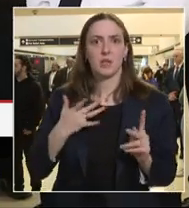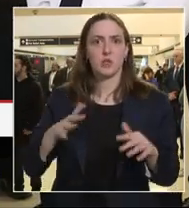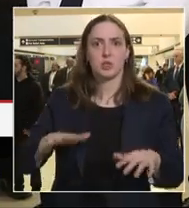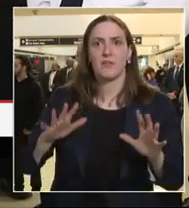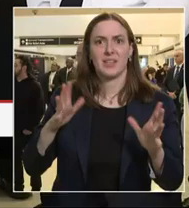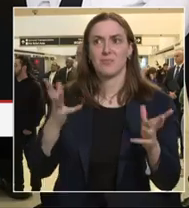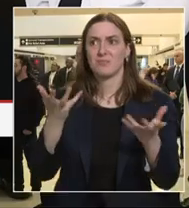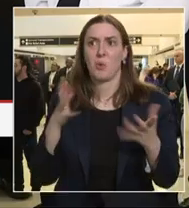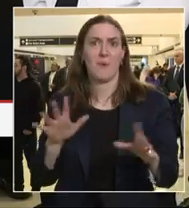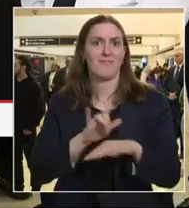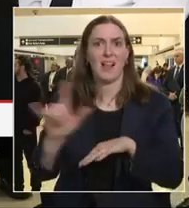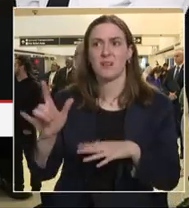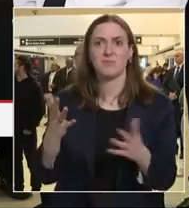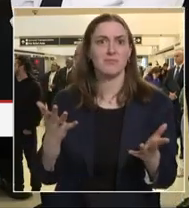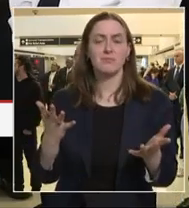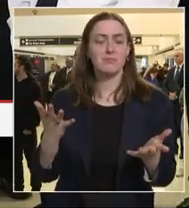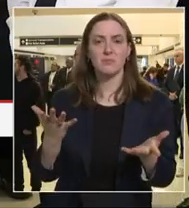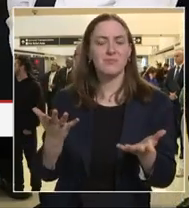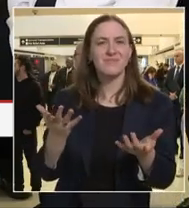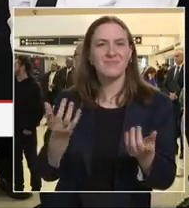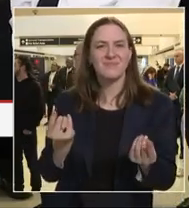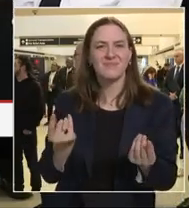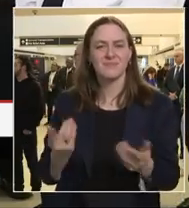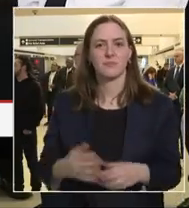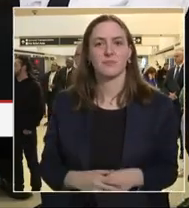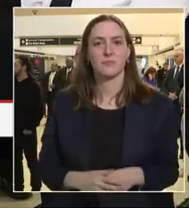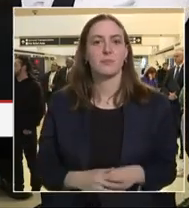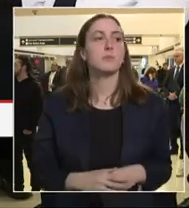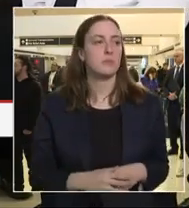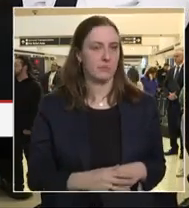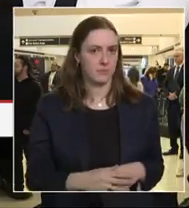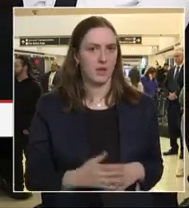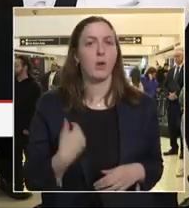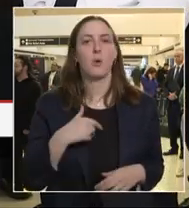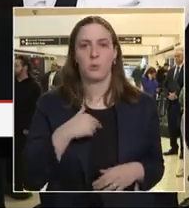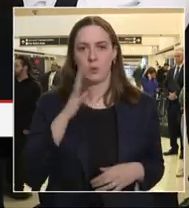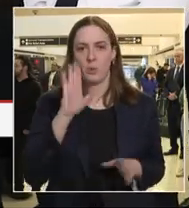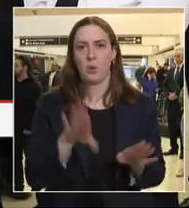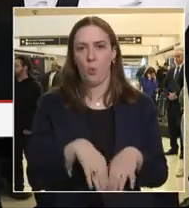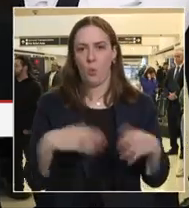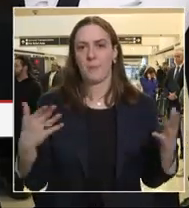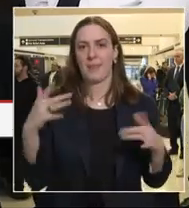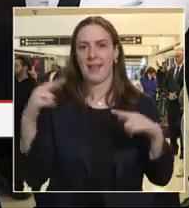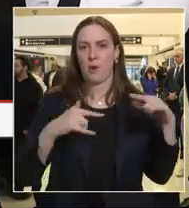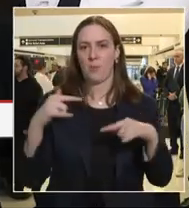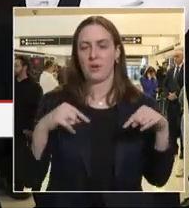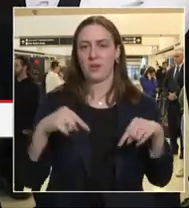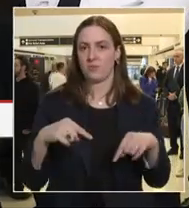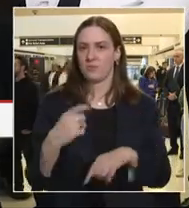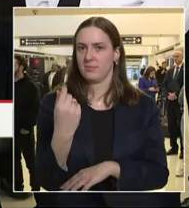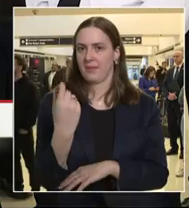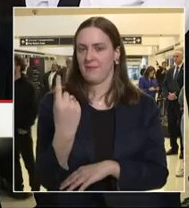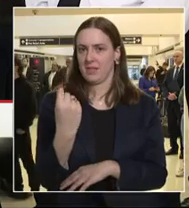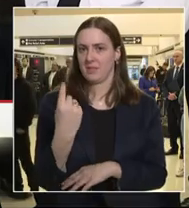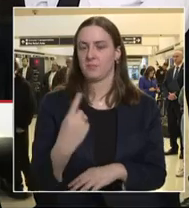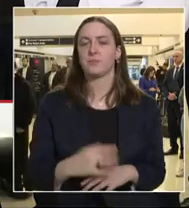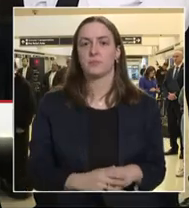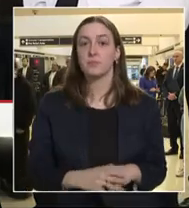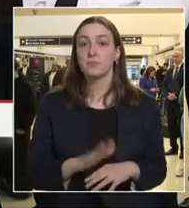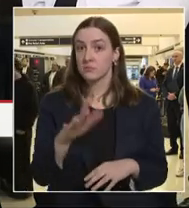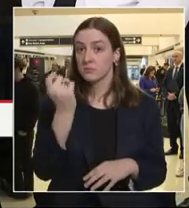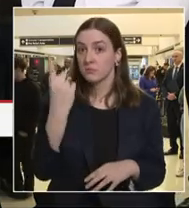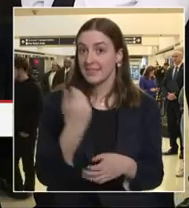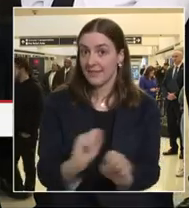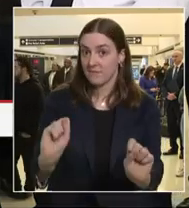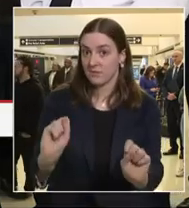this? Well, we're going to open the airport at 11 o'clock. It's safe. We've worked with all the federal agencies,